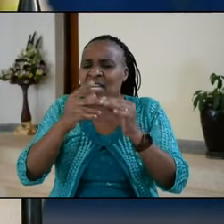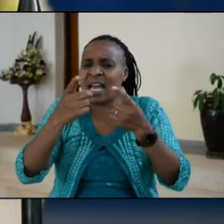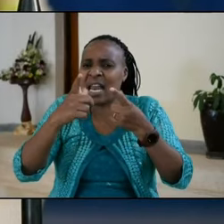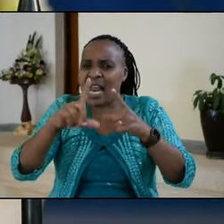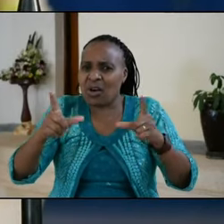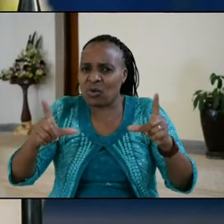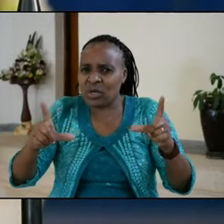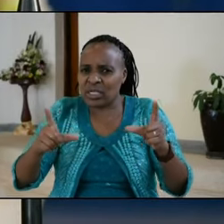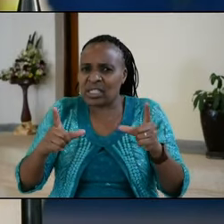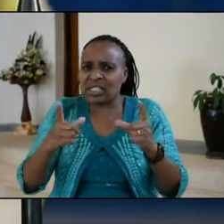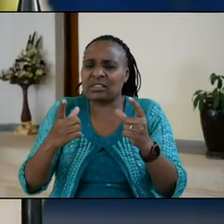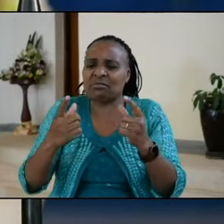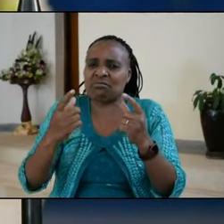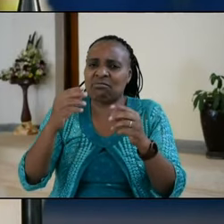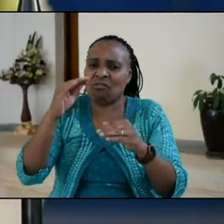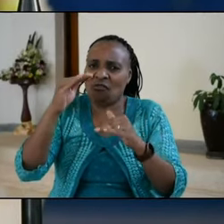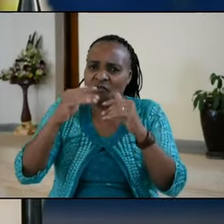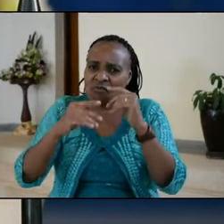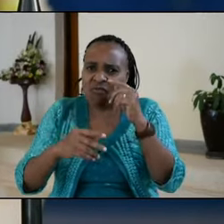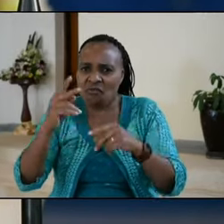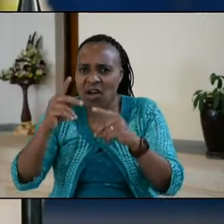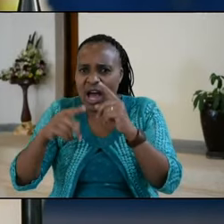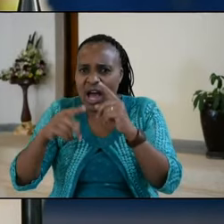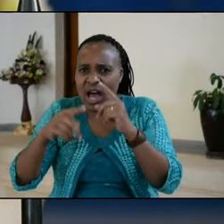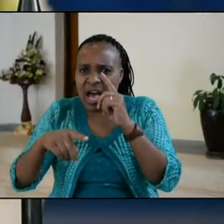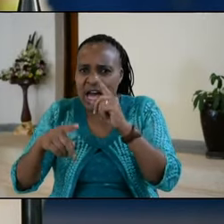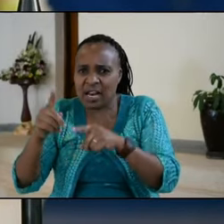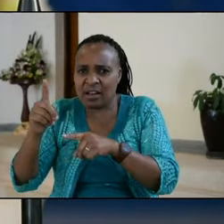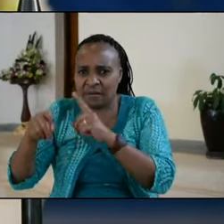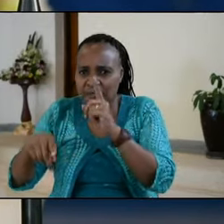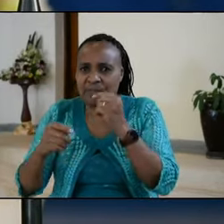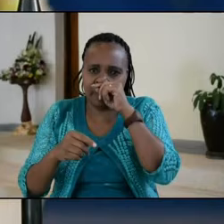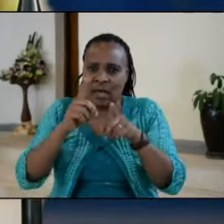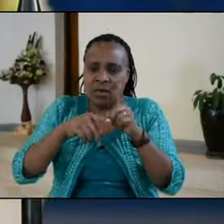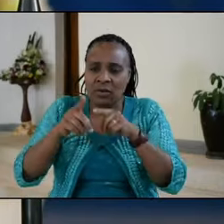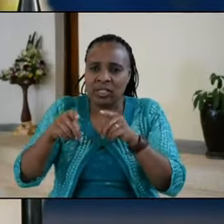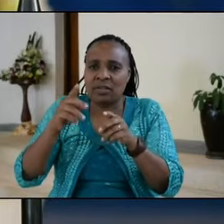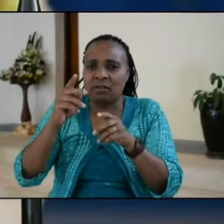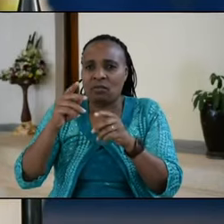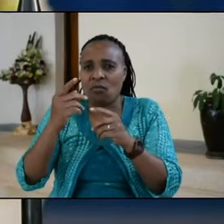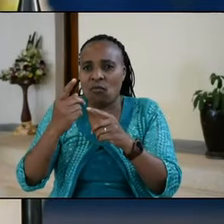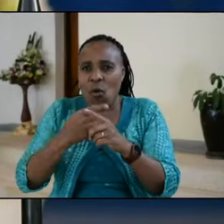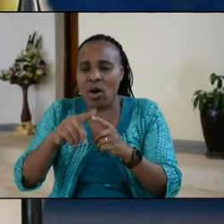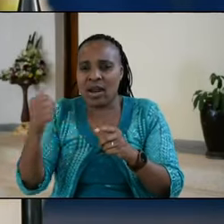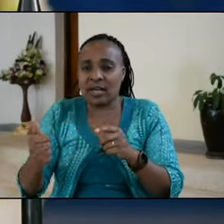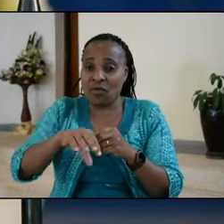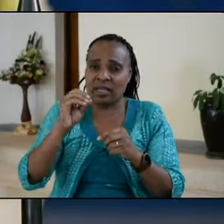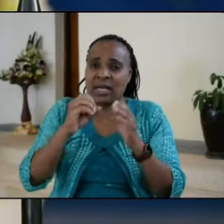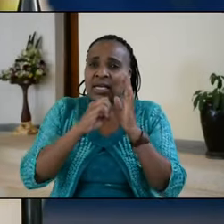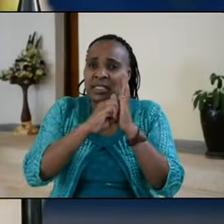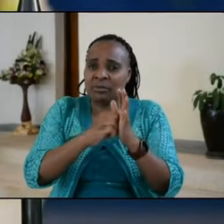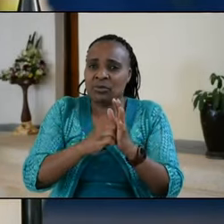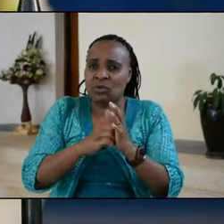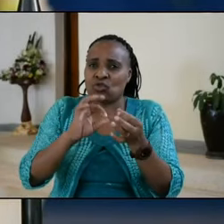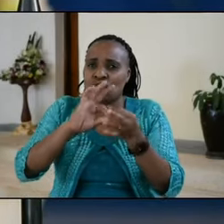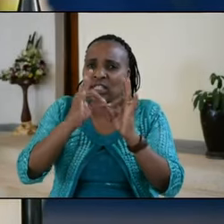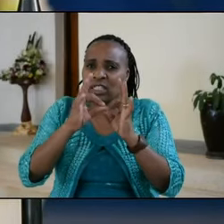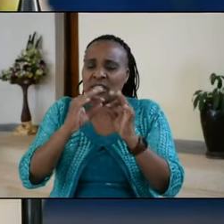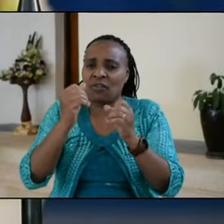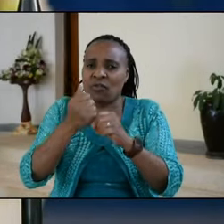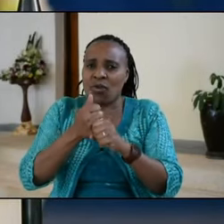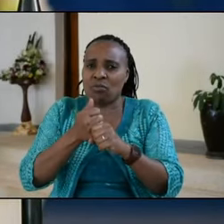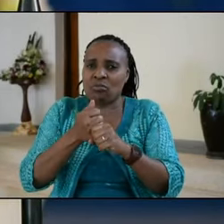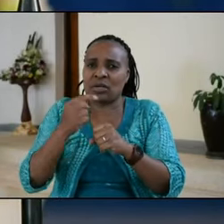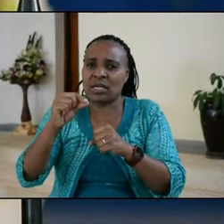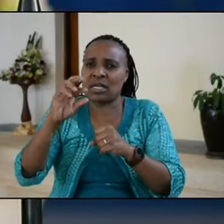vary. There are some languages which are richer than others. So you may find that when, for example, translating from Greek to